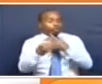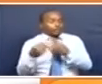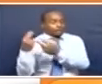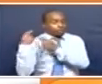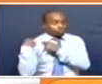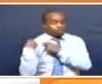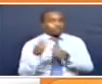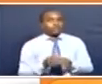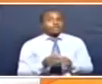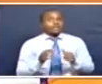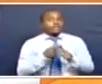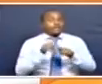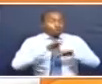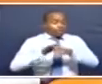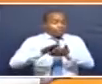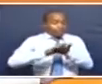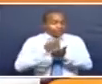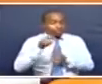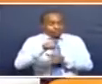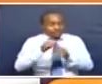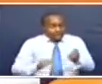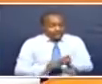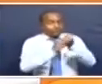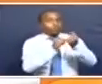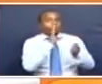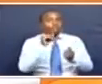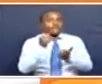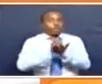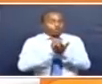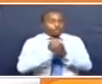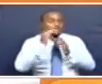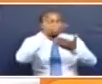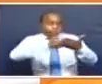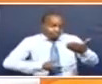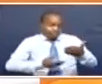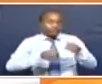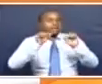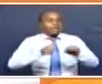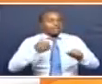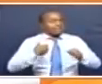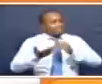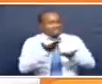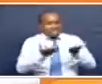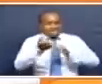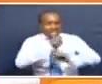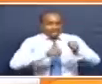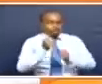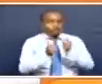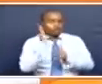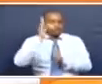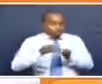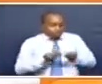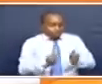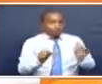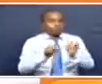and aided by audit reports like the one Domi has, mm-hmm. they can take definite action that will solve the problem from